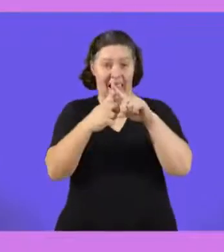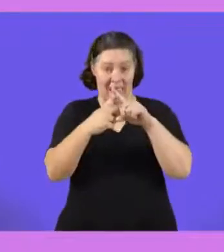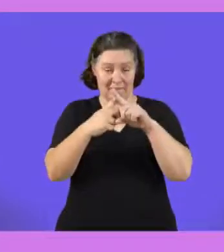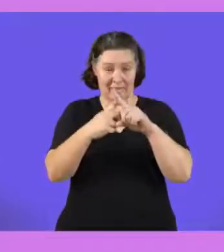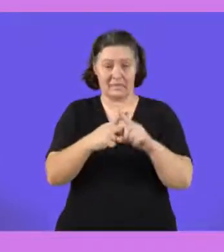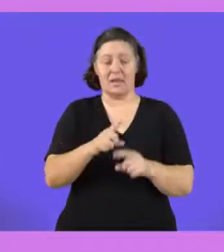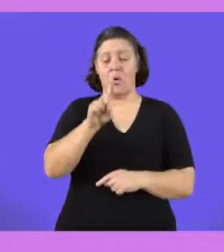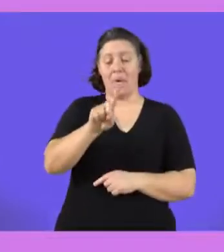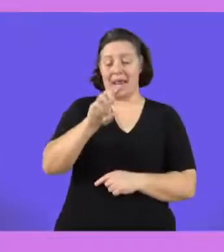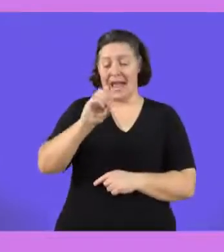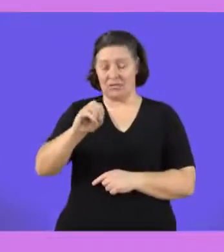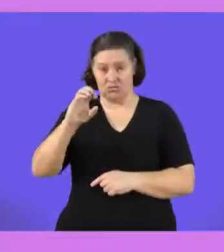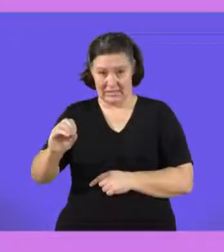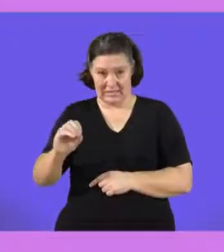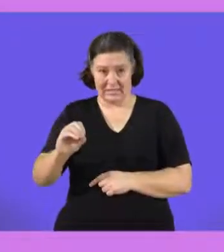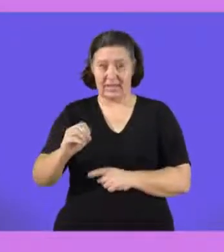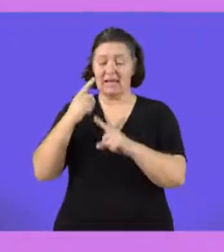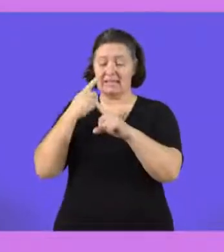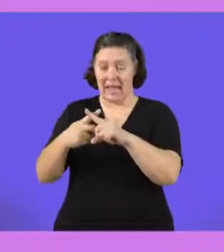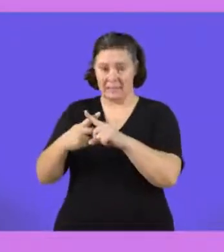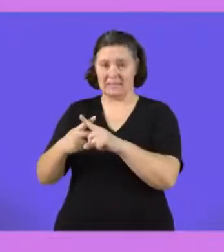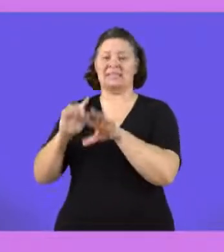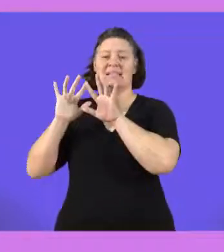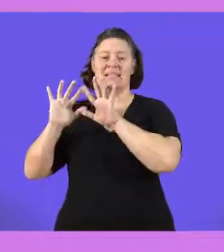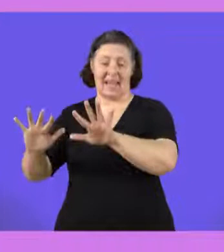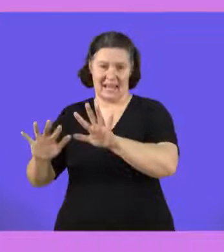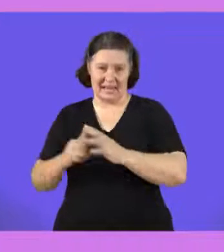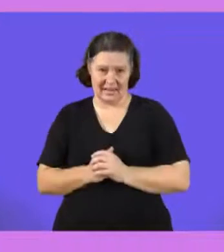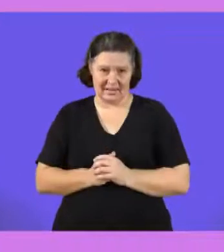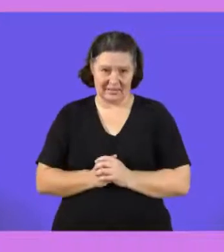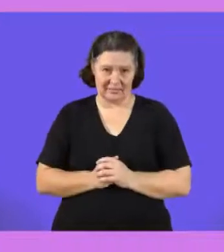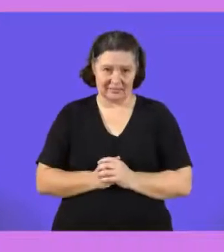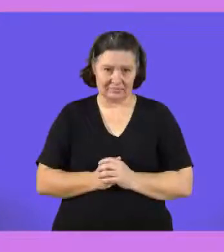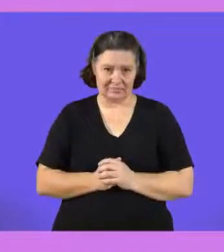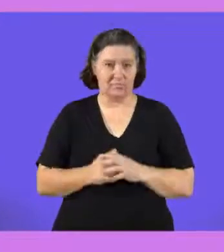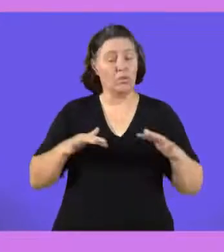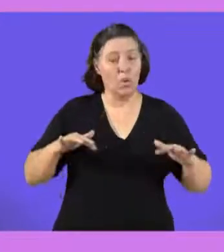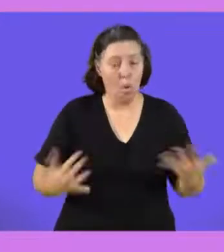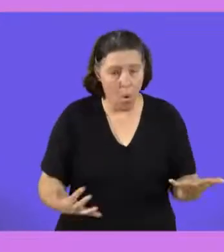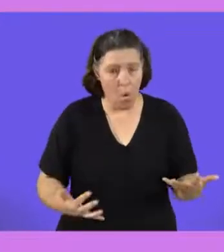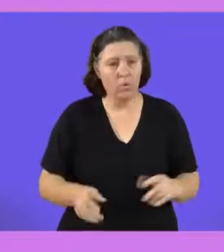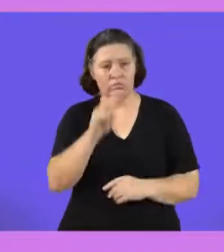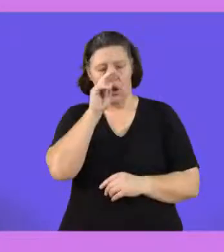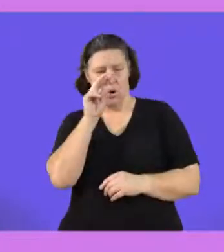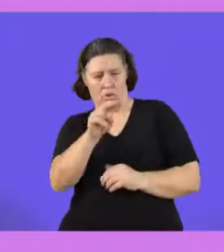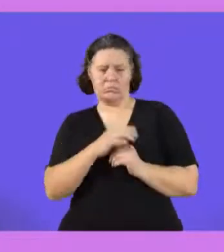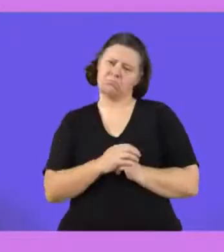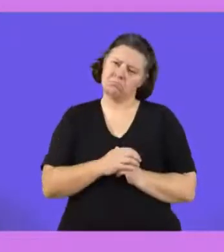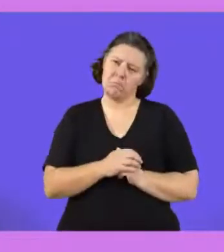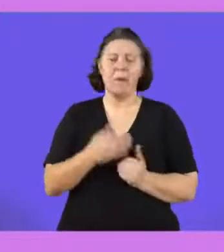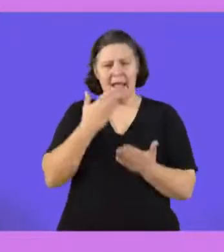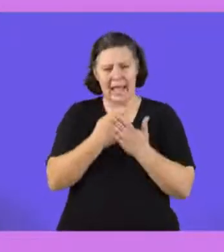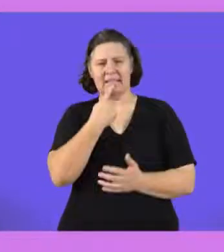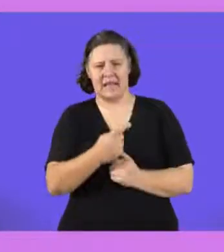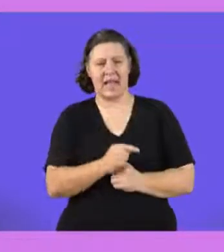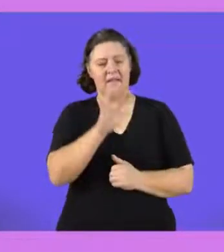5 multiply by 100 multiply by 10, right? Or if you look at this